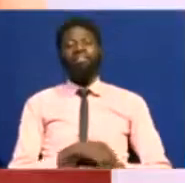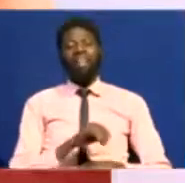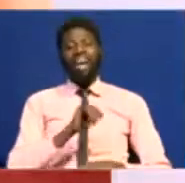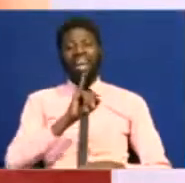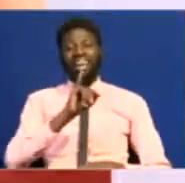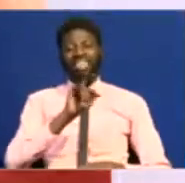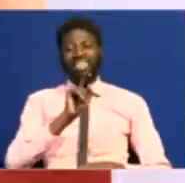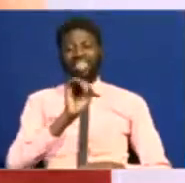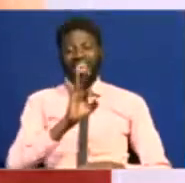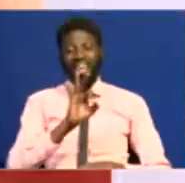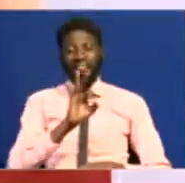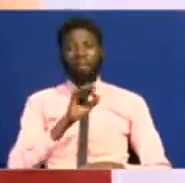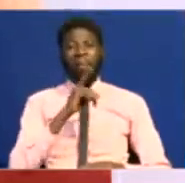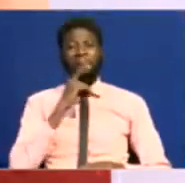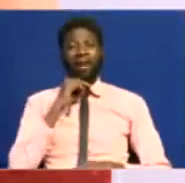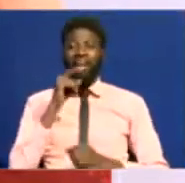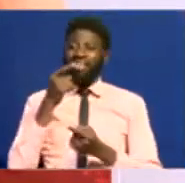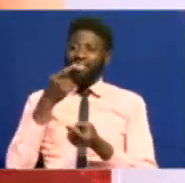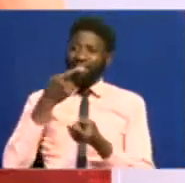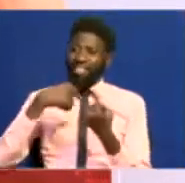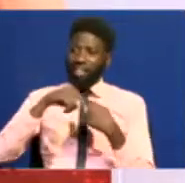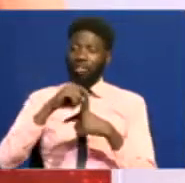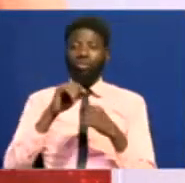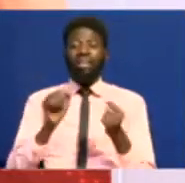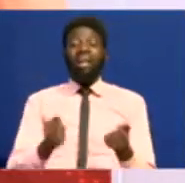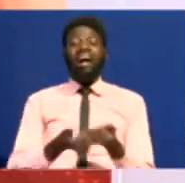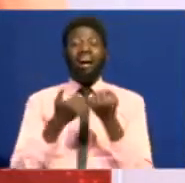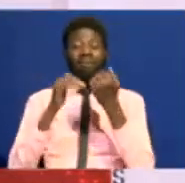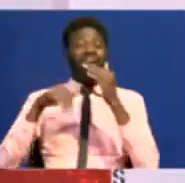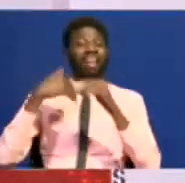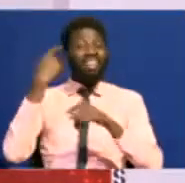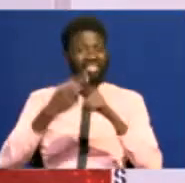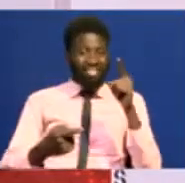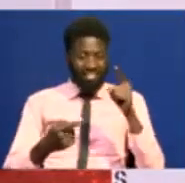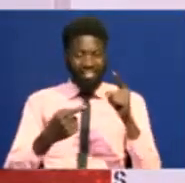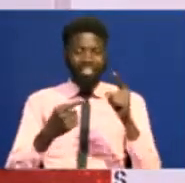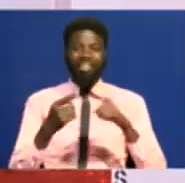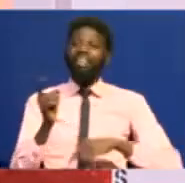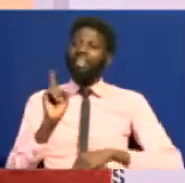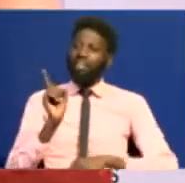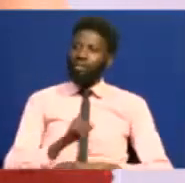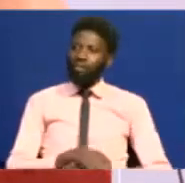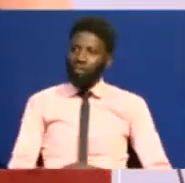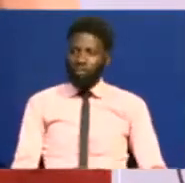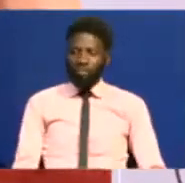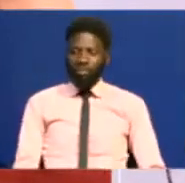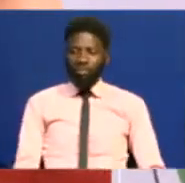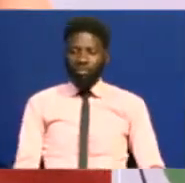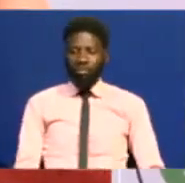dunia wa ITF yataandaliwa mwaka ujao mjini Nairobi. King Orimwangi, Dira ya Magwiji.